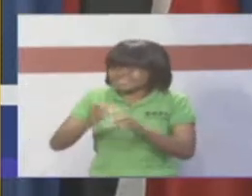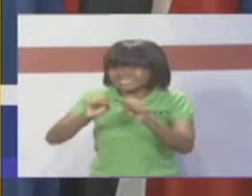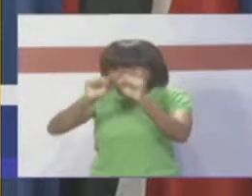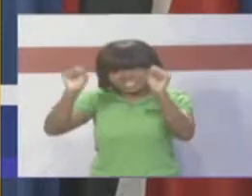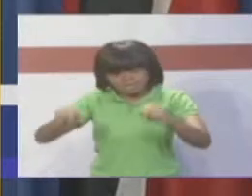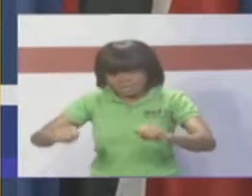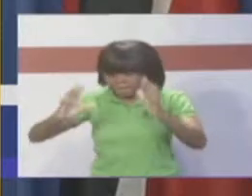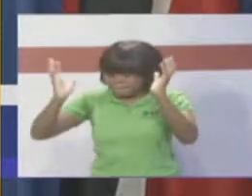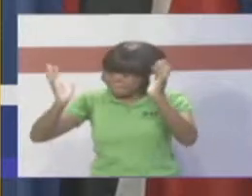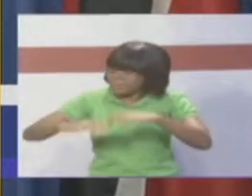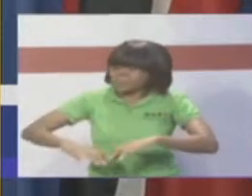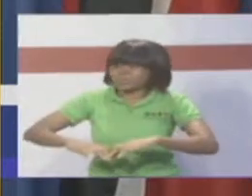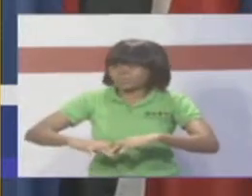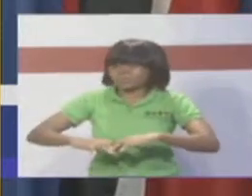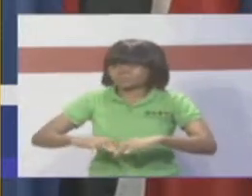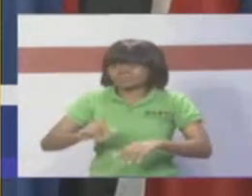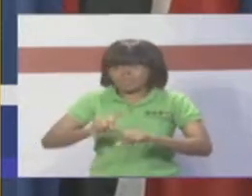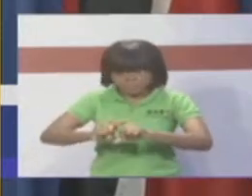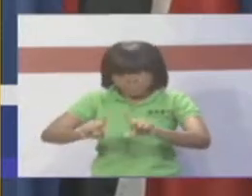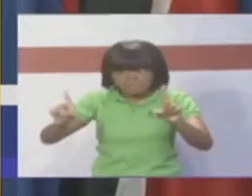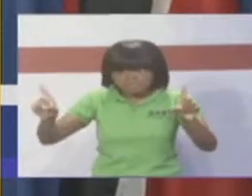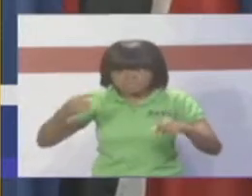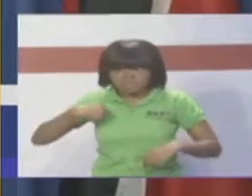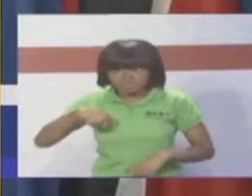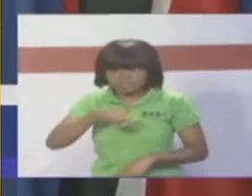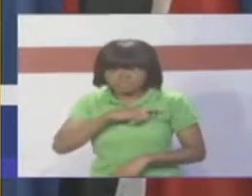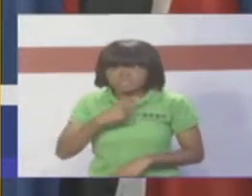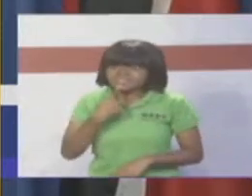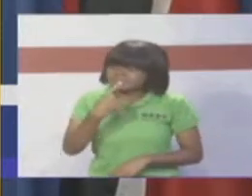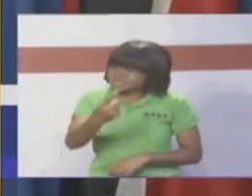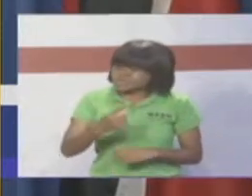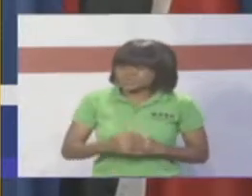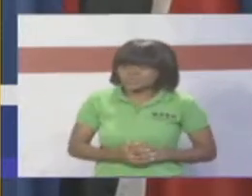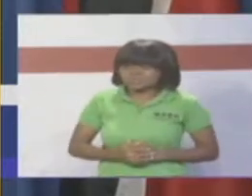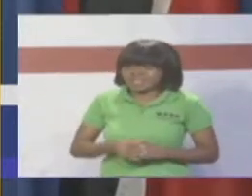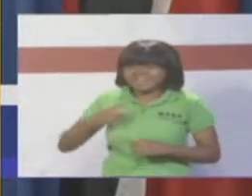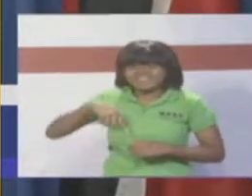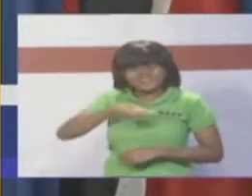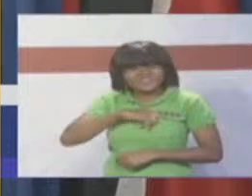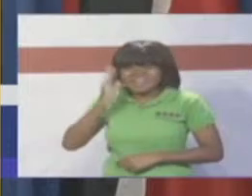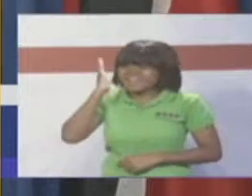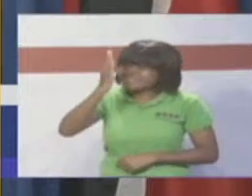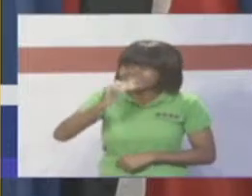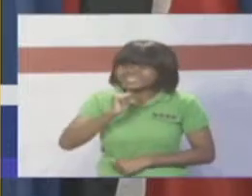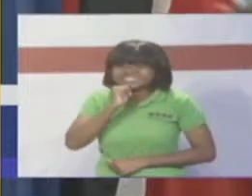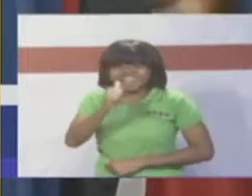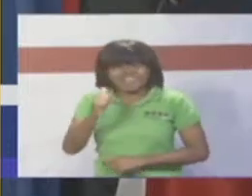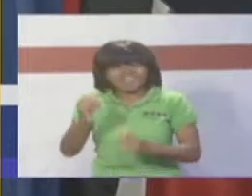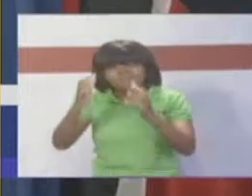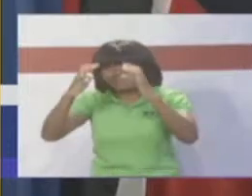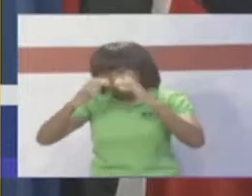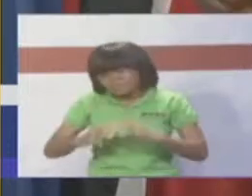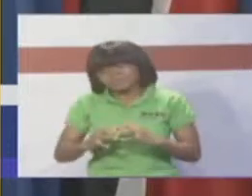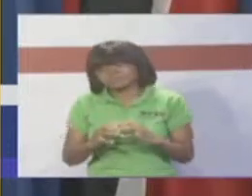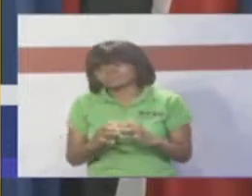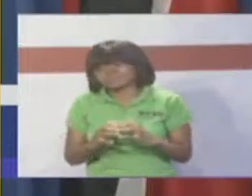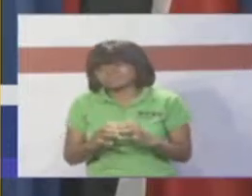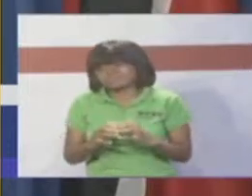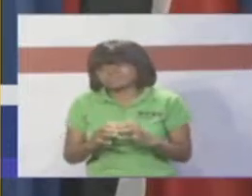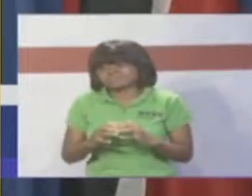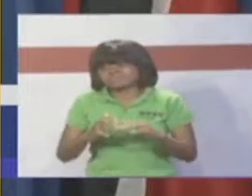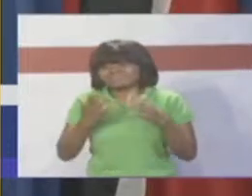it will not collapse because of the doctors or the nurses or the healthcare givers and all their specialties not doing what they're supposed